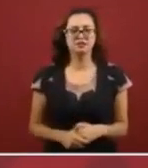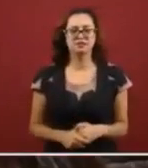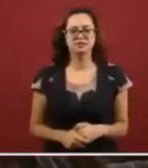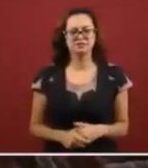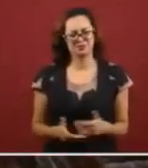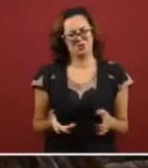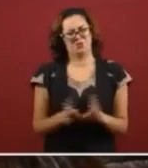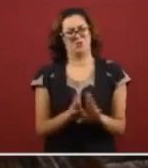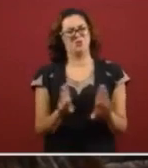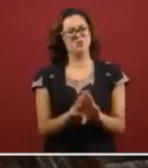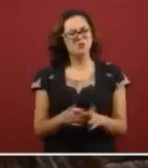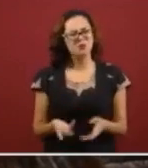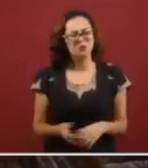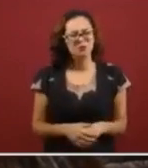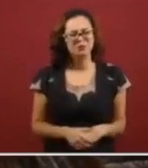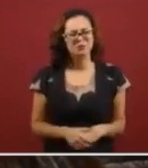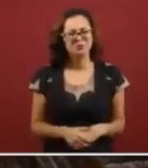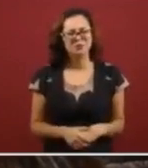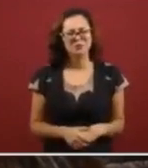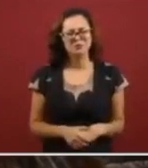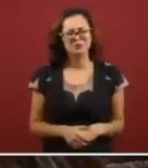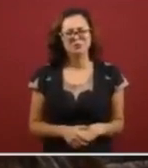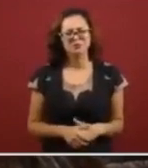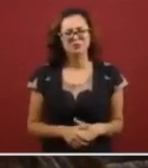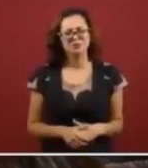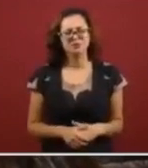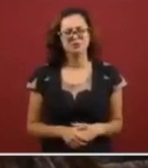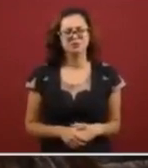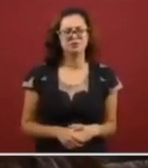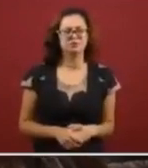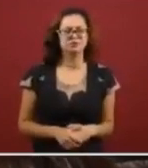¿De dónde? From where would they get it?